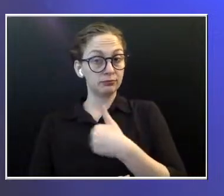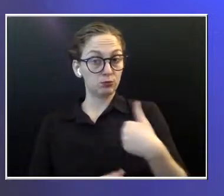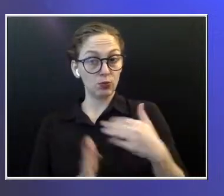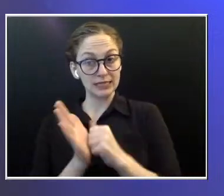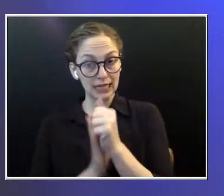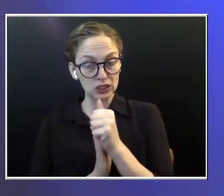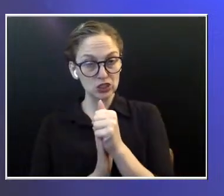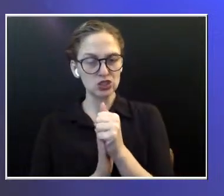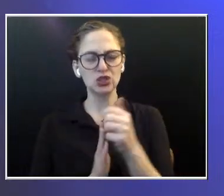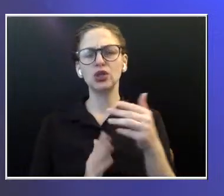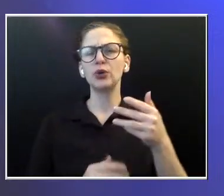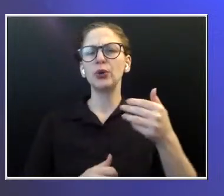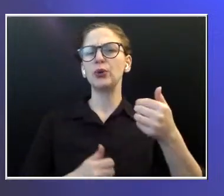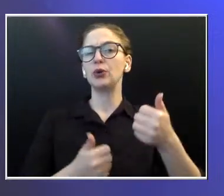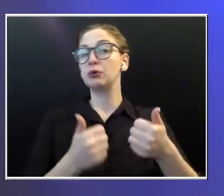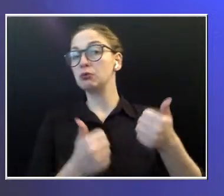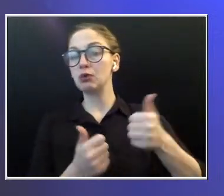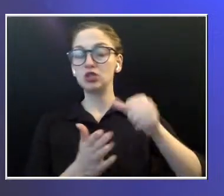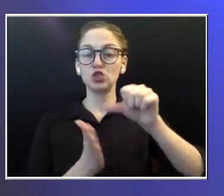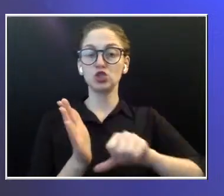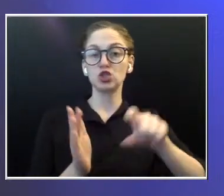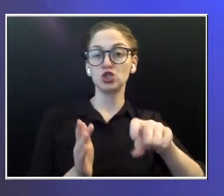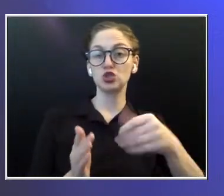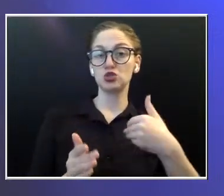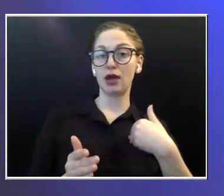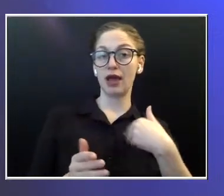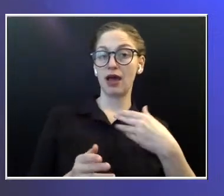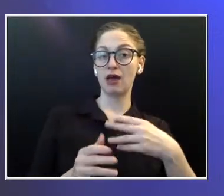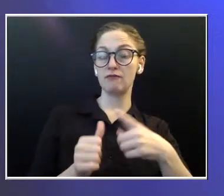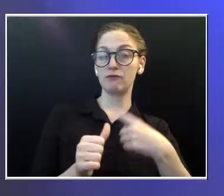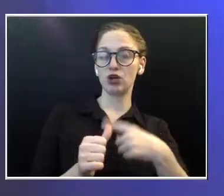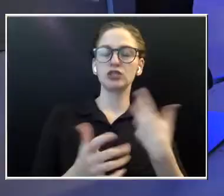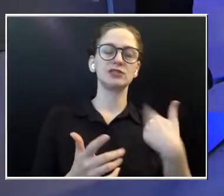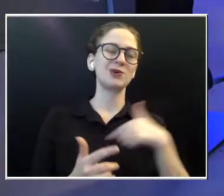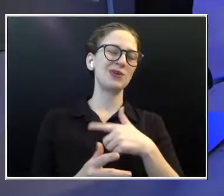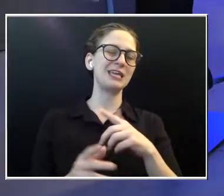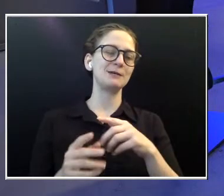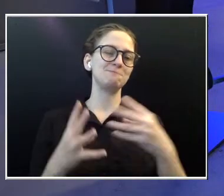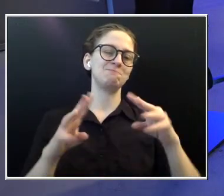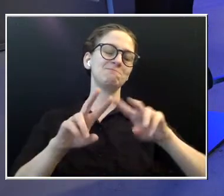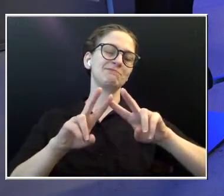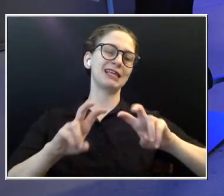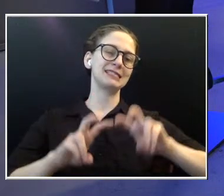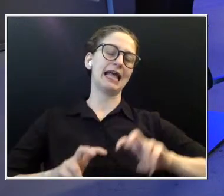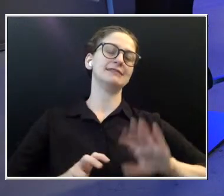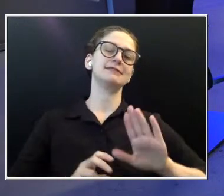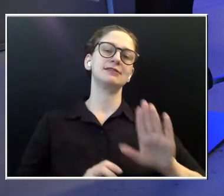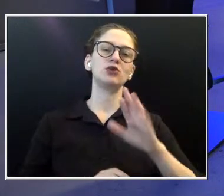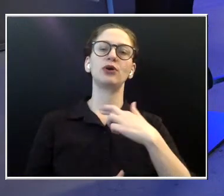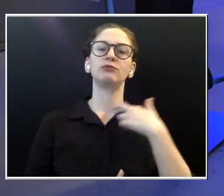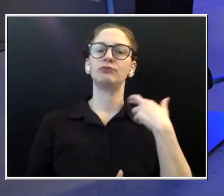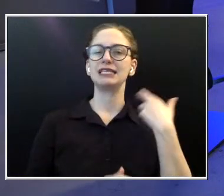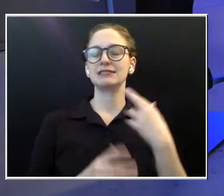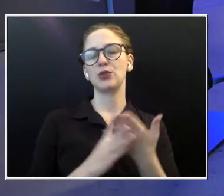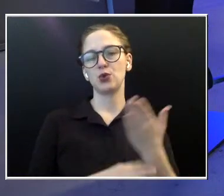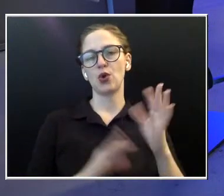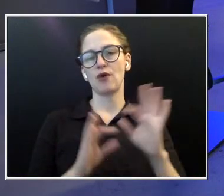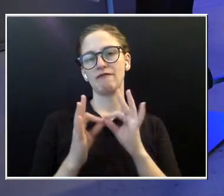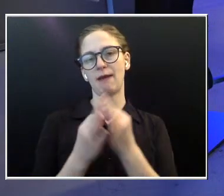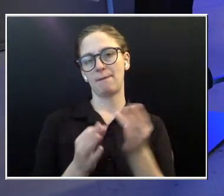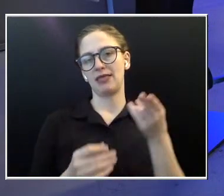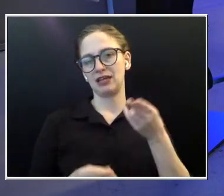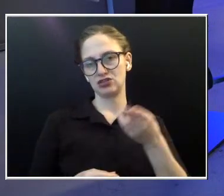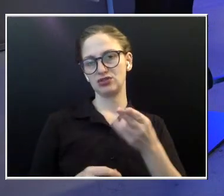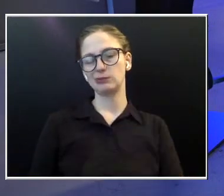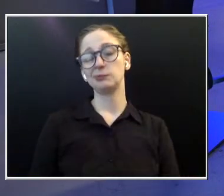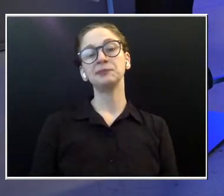that individual when we counsel on how we should proceed with which surgery? And it's harder to find ovarian cancer than it is breast cancer in many ways, so it's sometimes